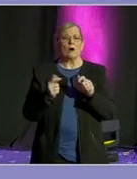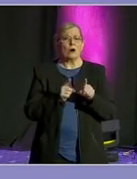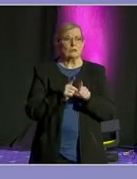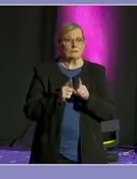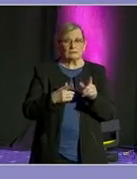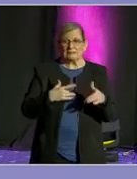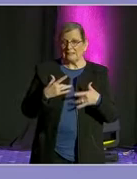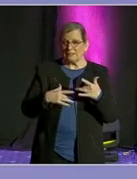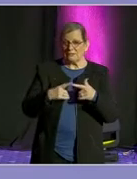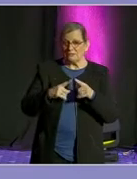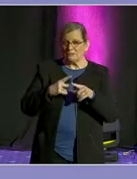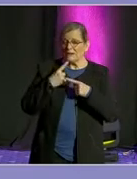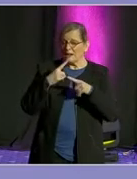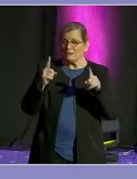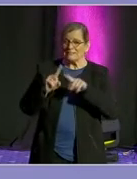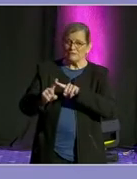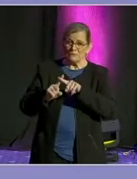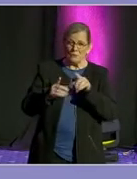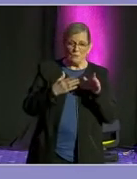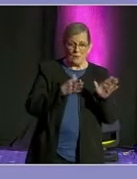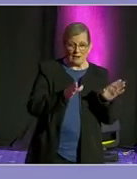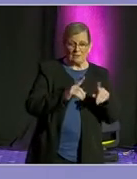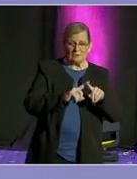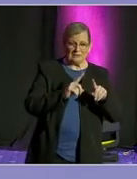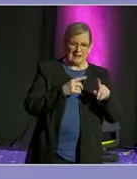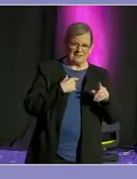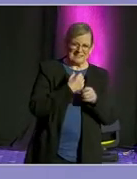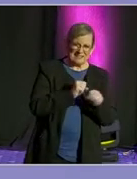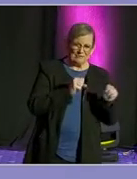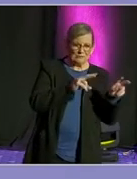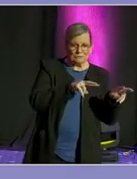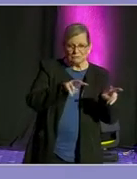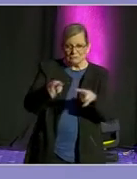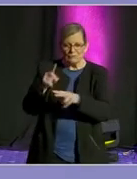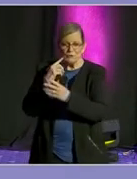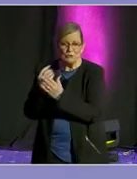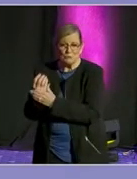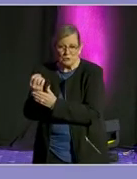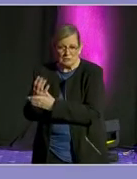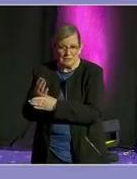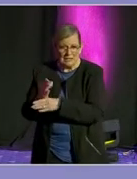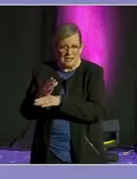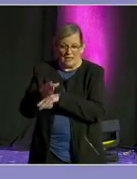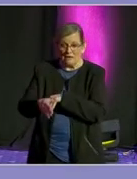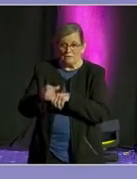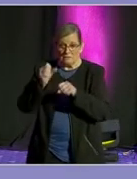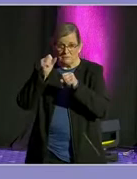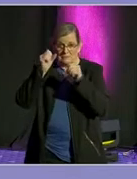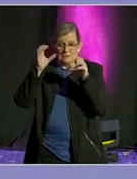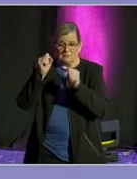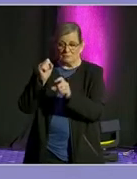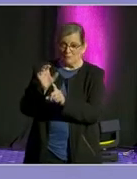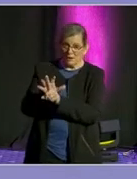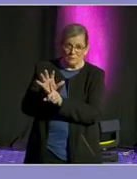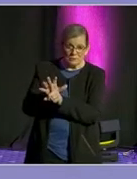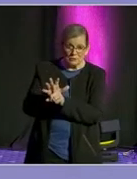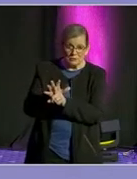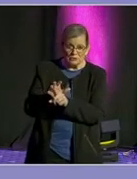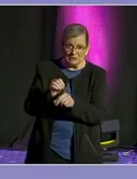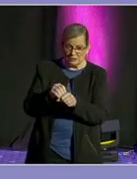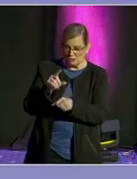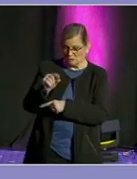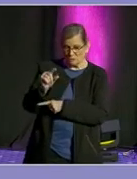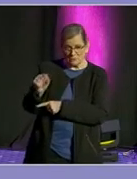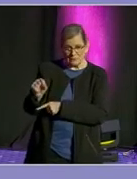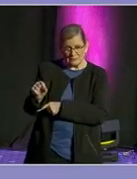ways to safely explore the cherry blossoms this spring. After an extraordinarily popular debut in 2020,